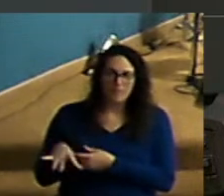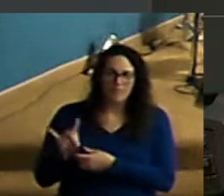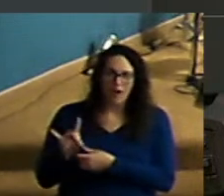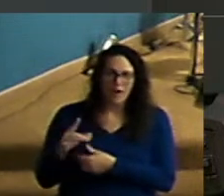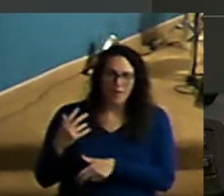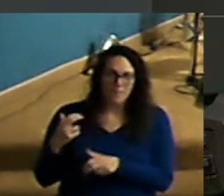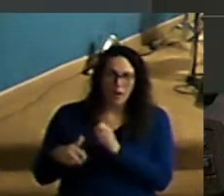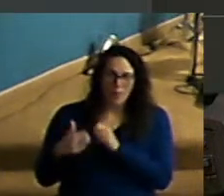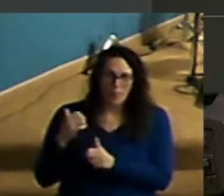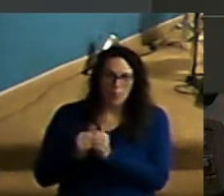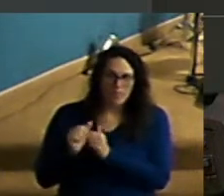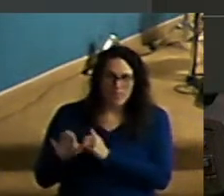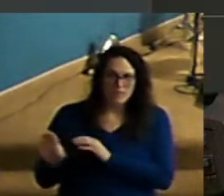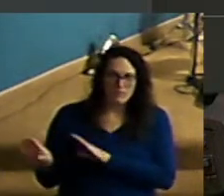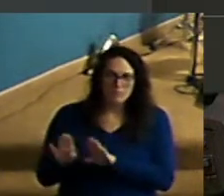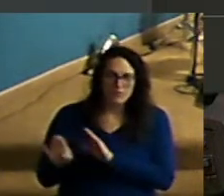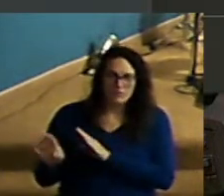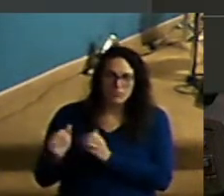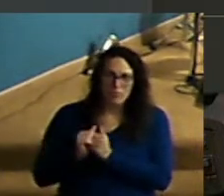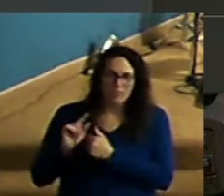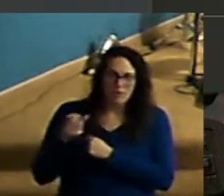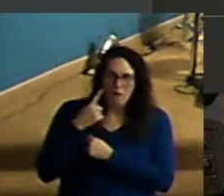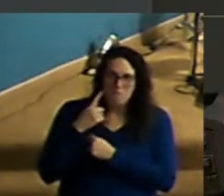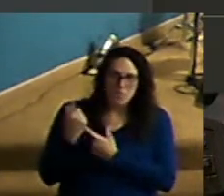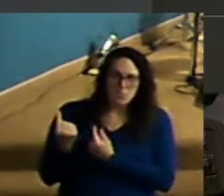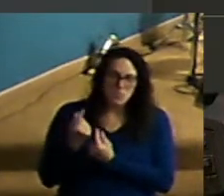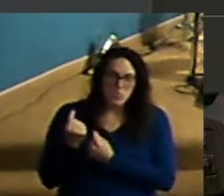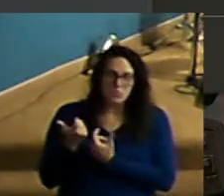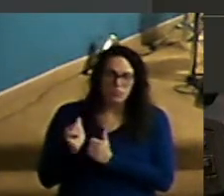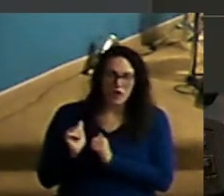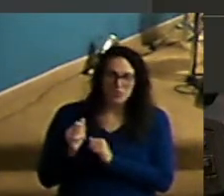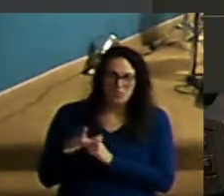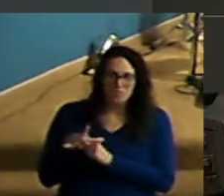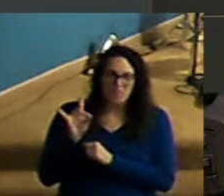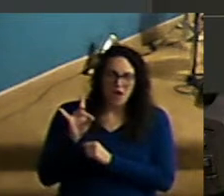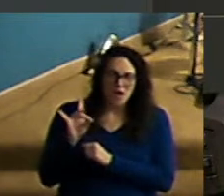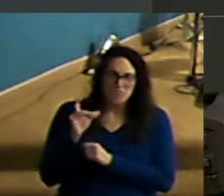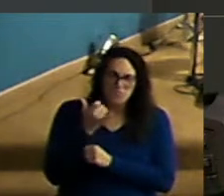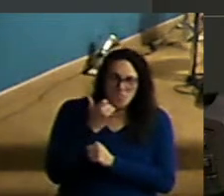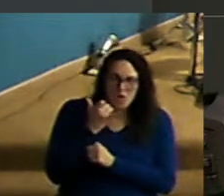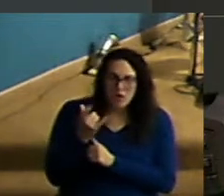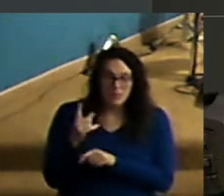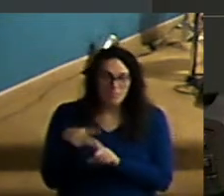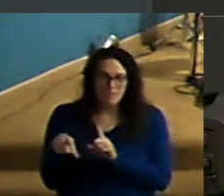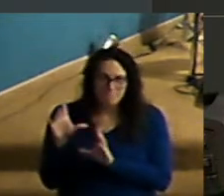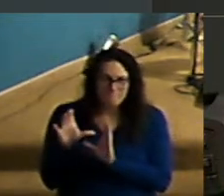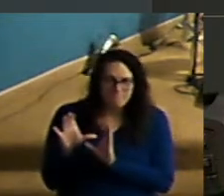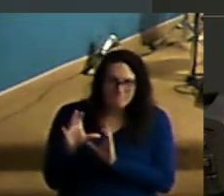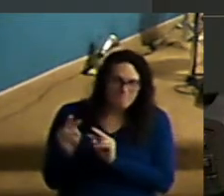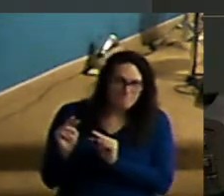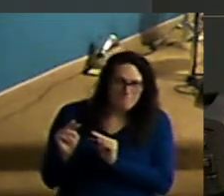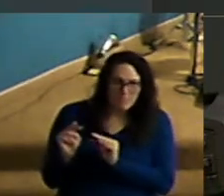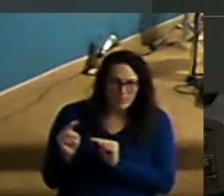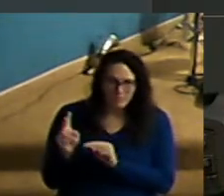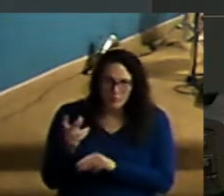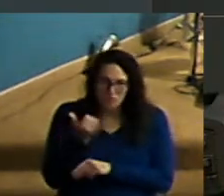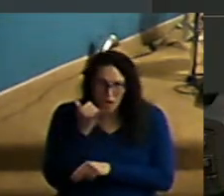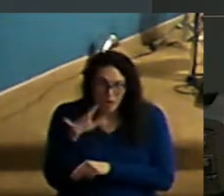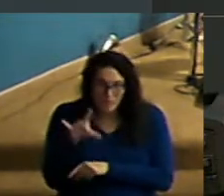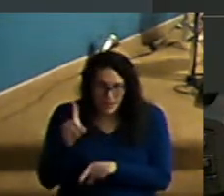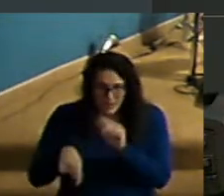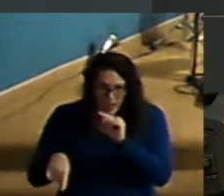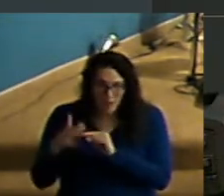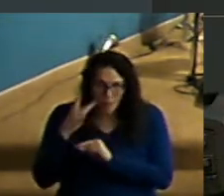government affairs, but they were unable to do so. They could find no corruption in him because he was